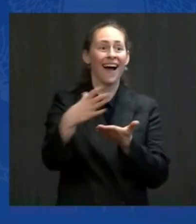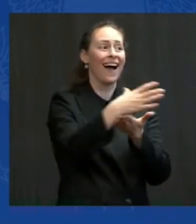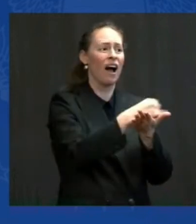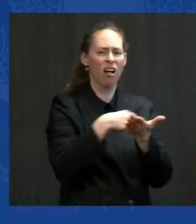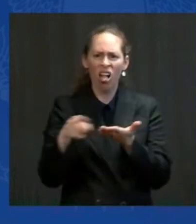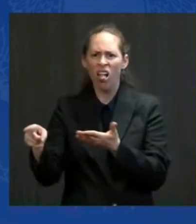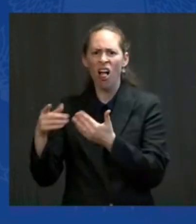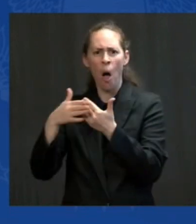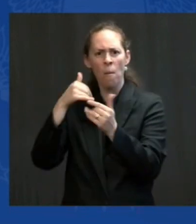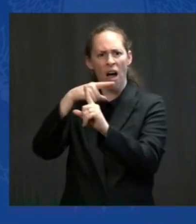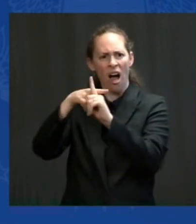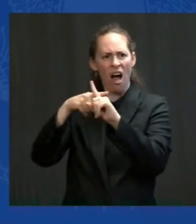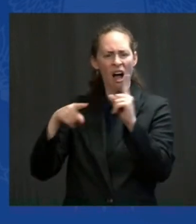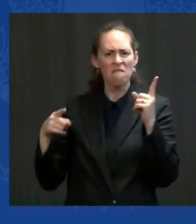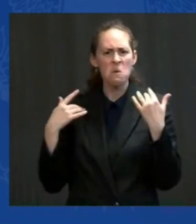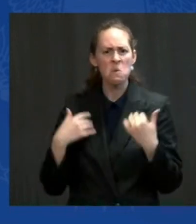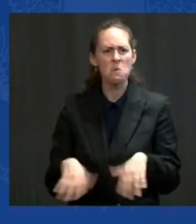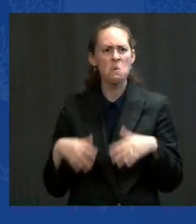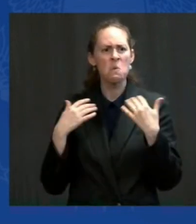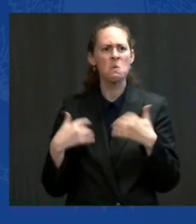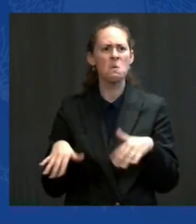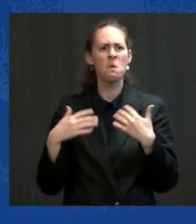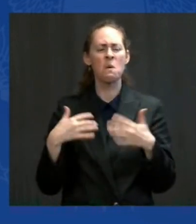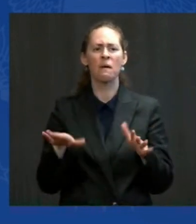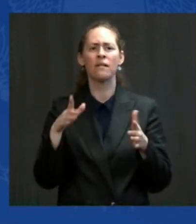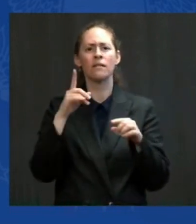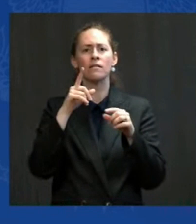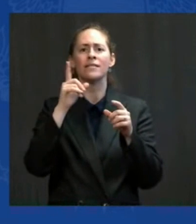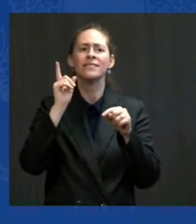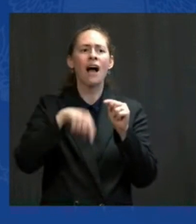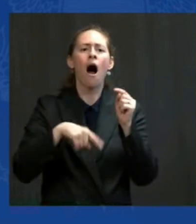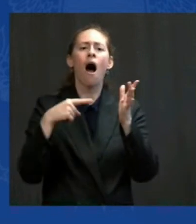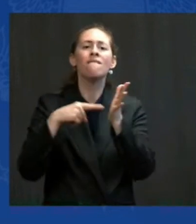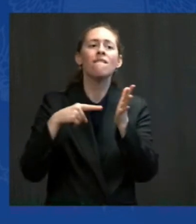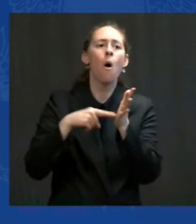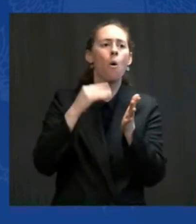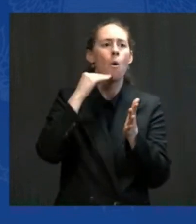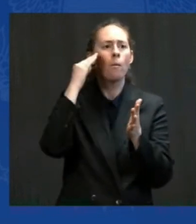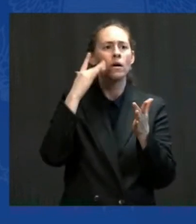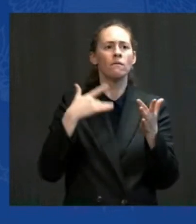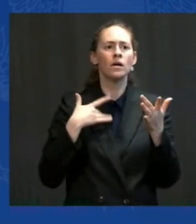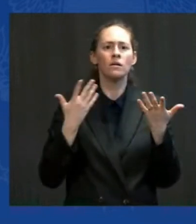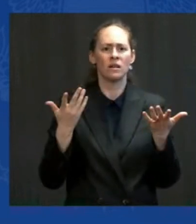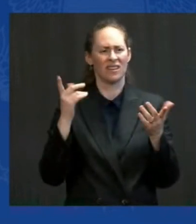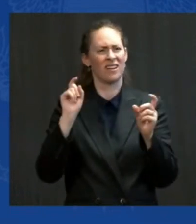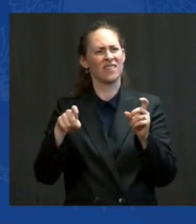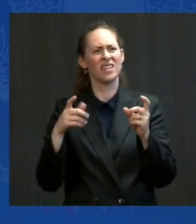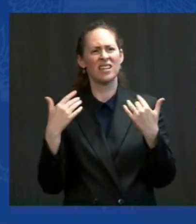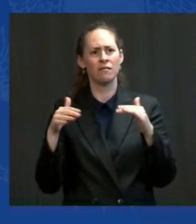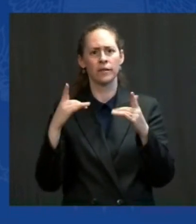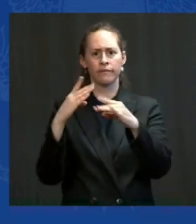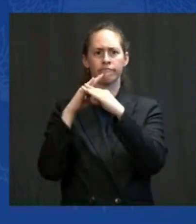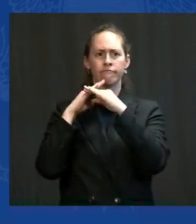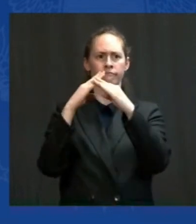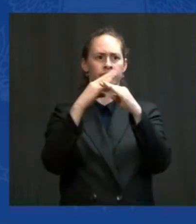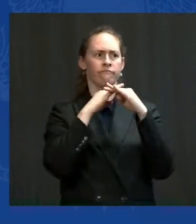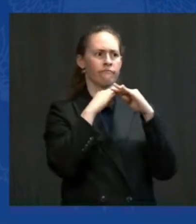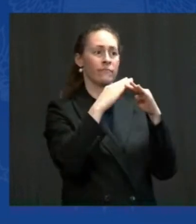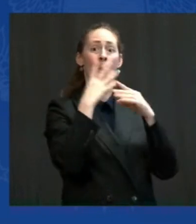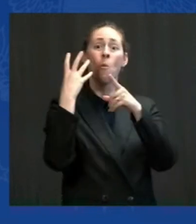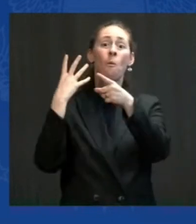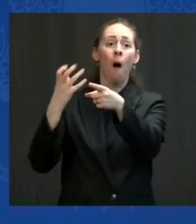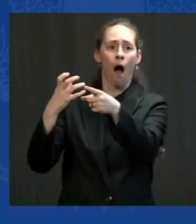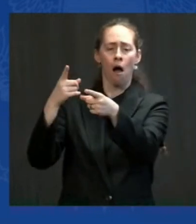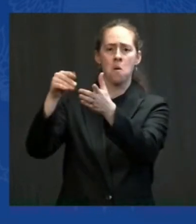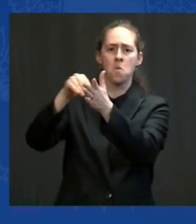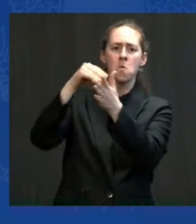their lack of affordable housing prevents people from moving to communities where there are more opportunities. So we're going to make historic investment in